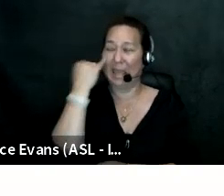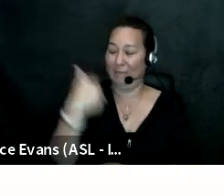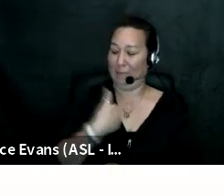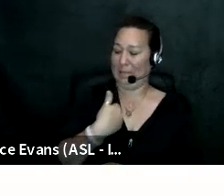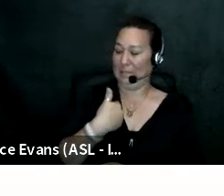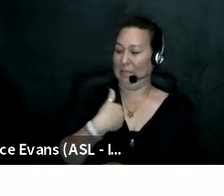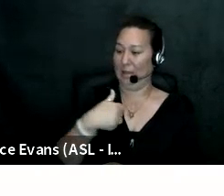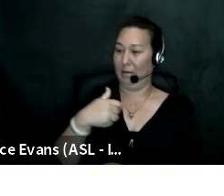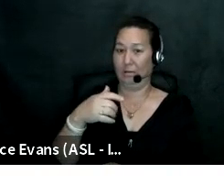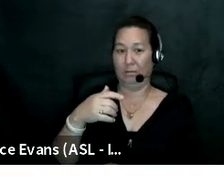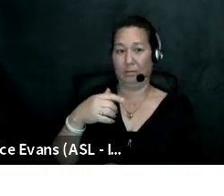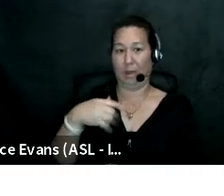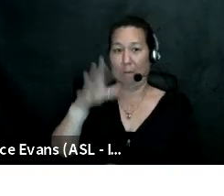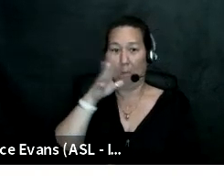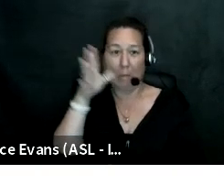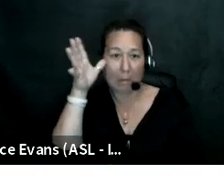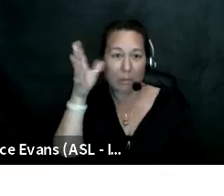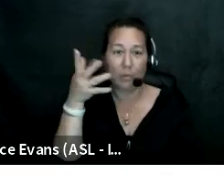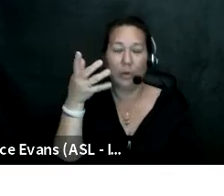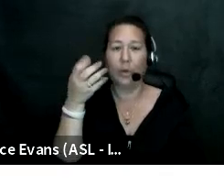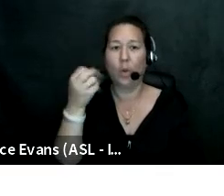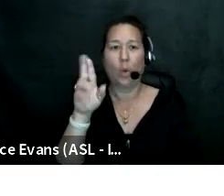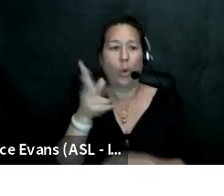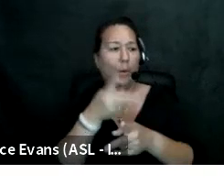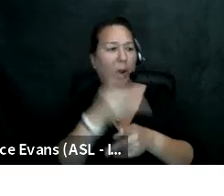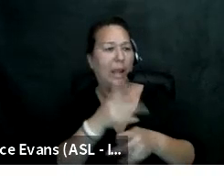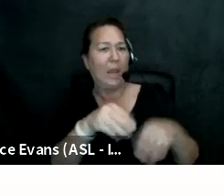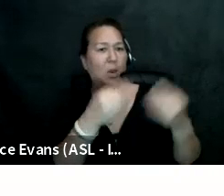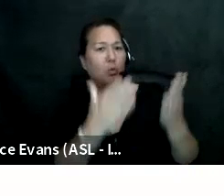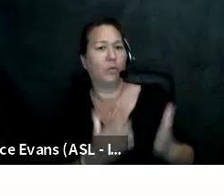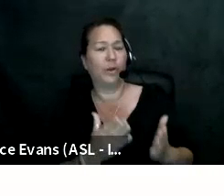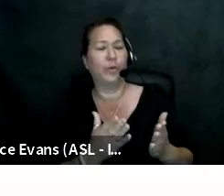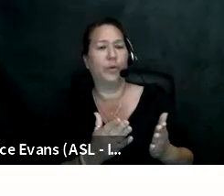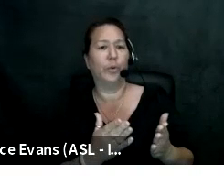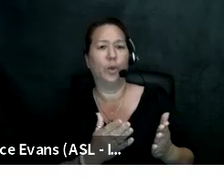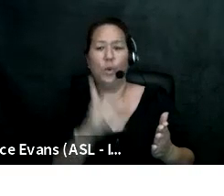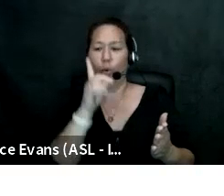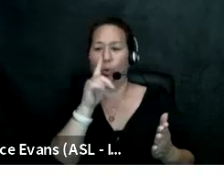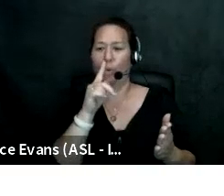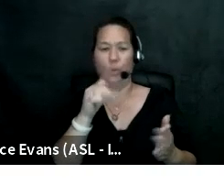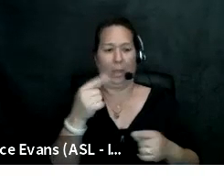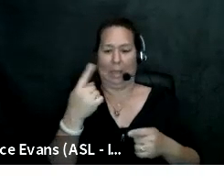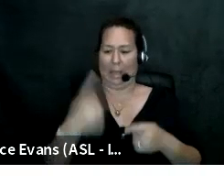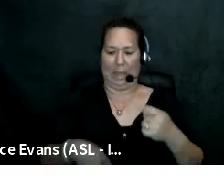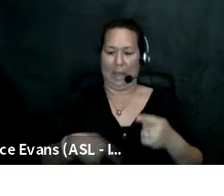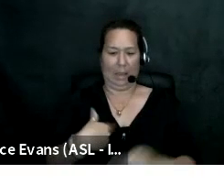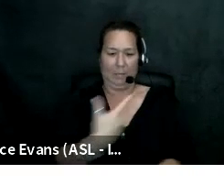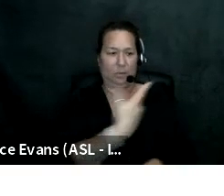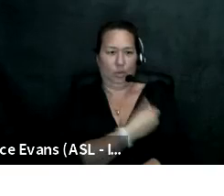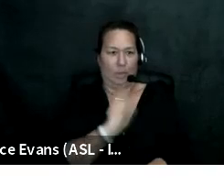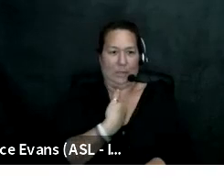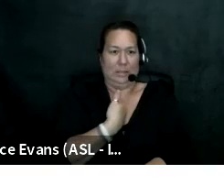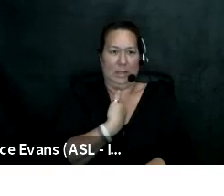parent of or a caregiver of someone who is not able to be vaccinated or is